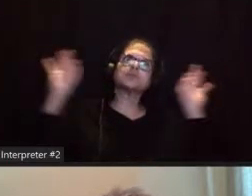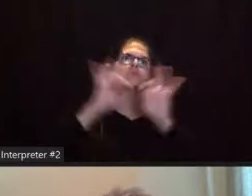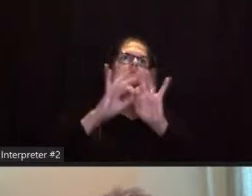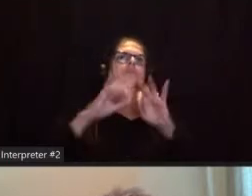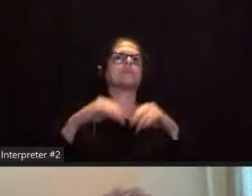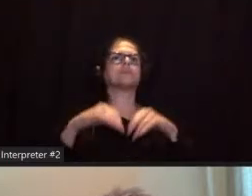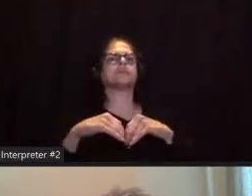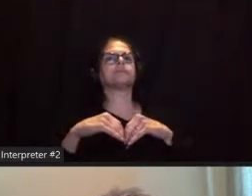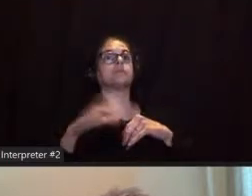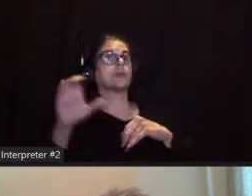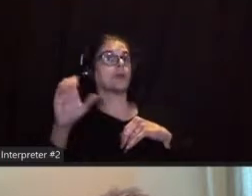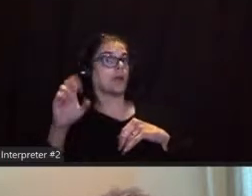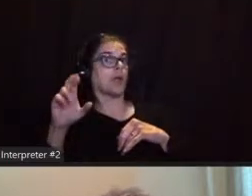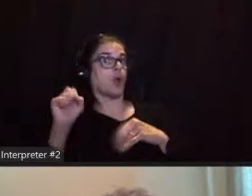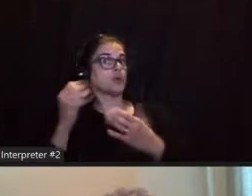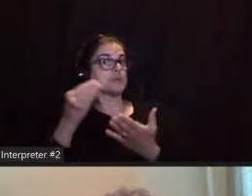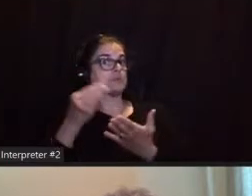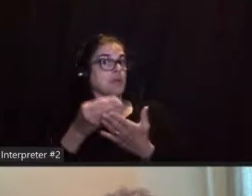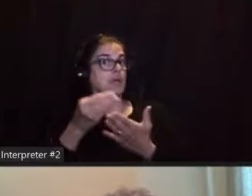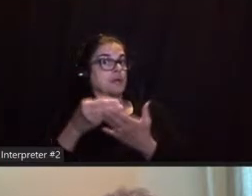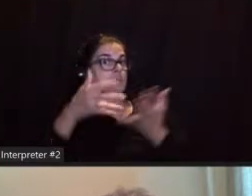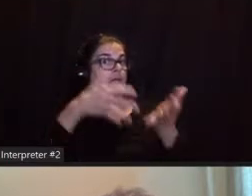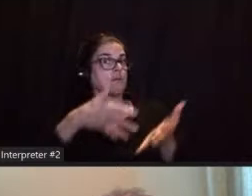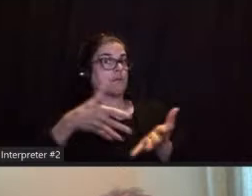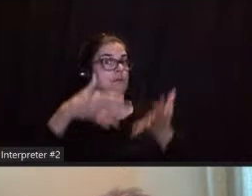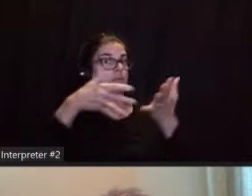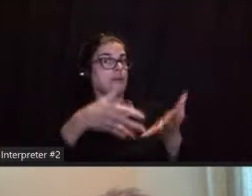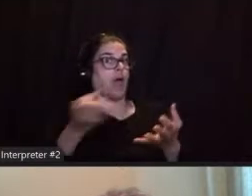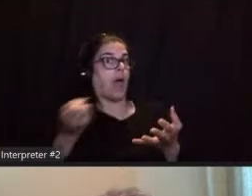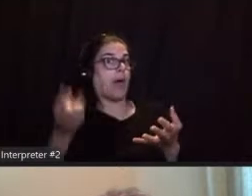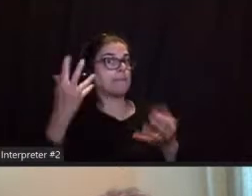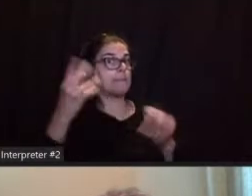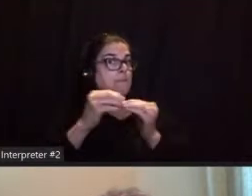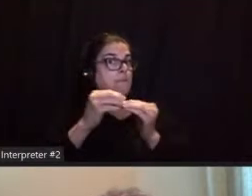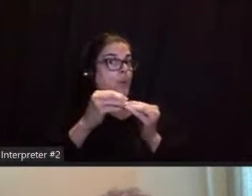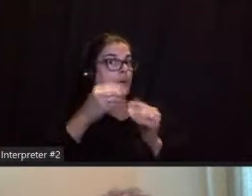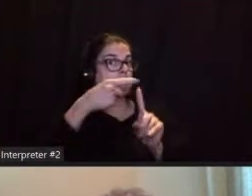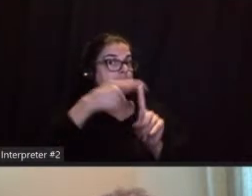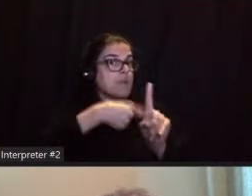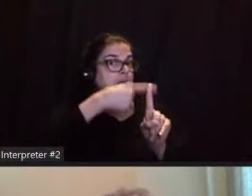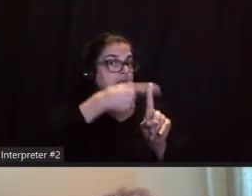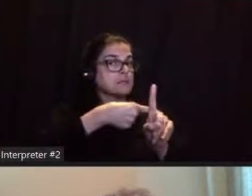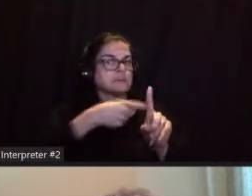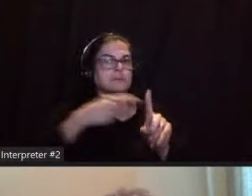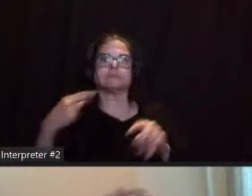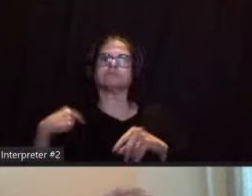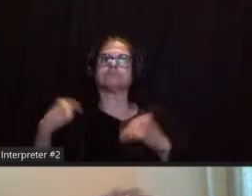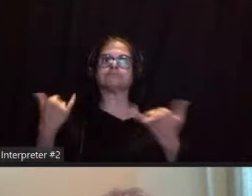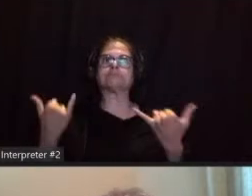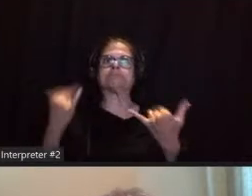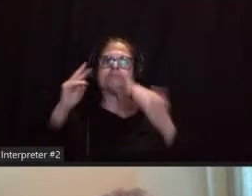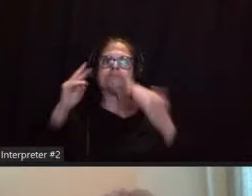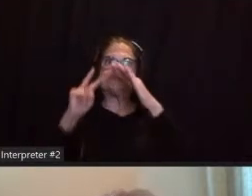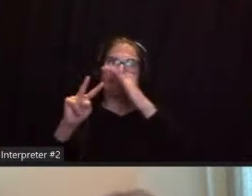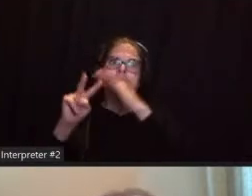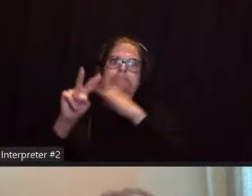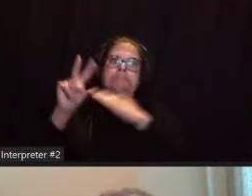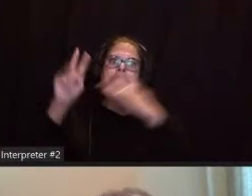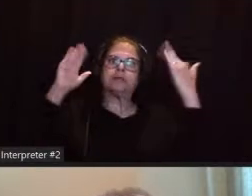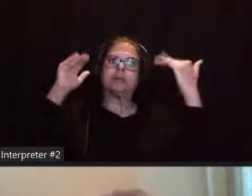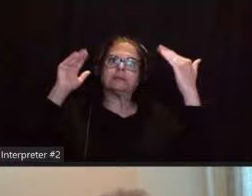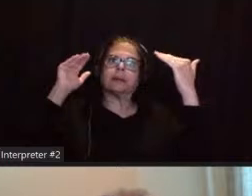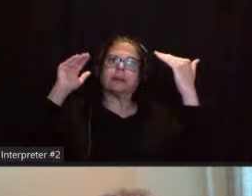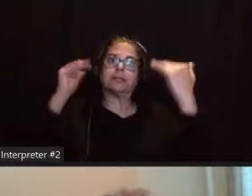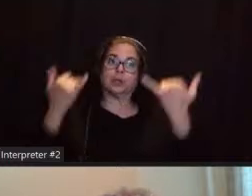CARES money for how many months more? So based on current projections, we're expecting the